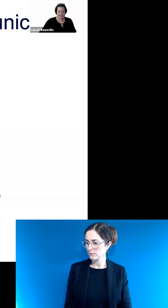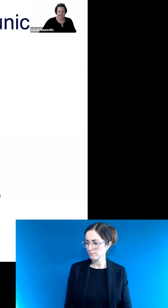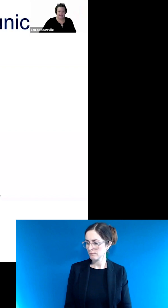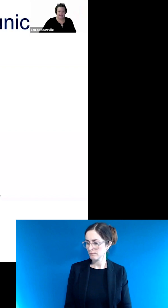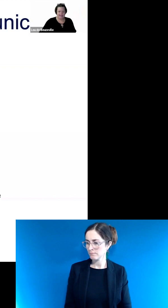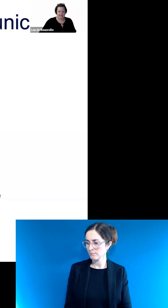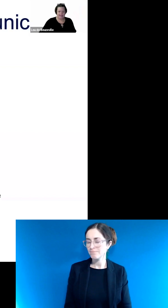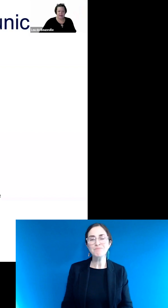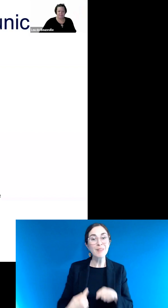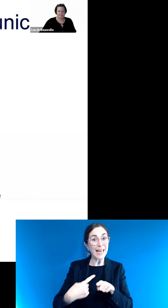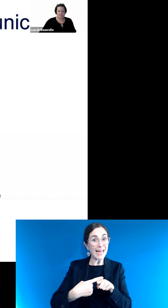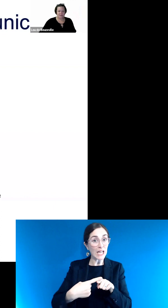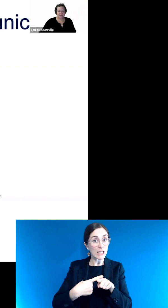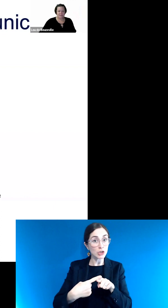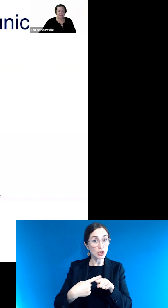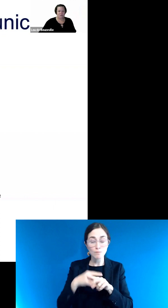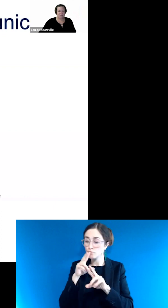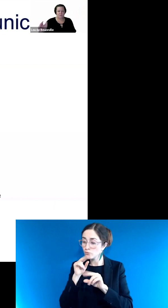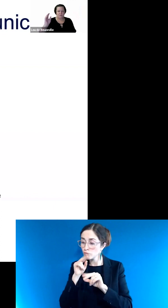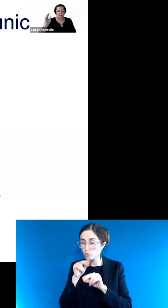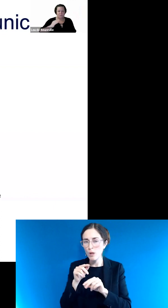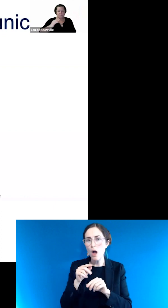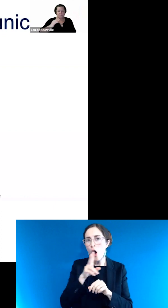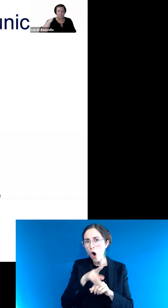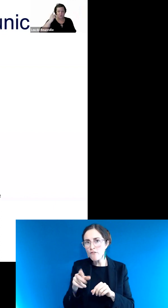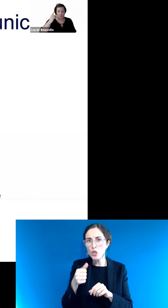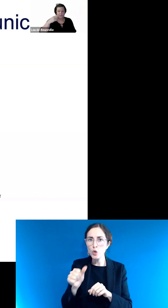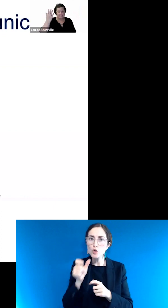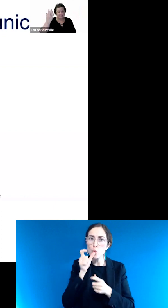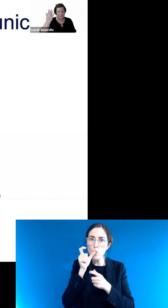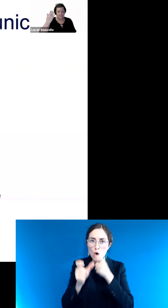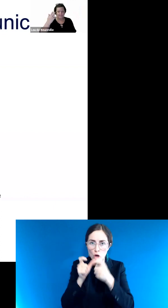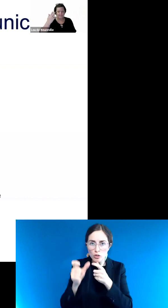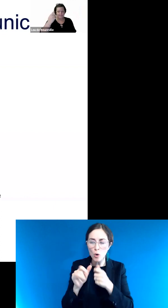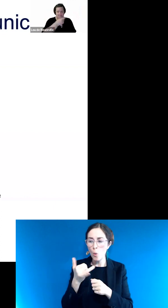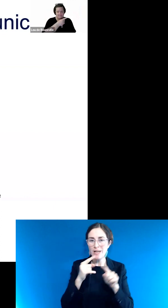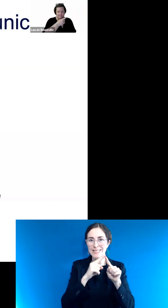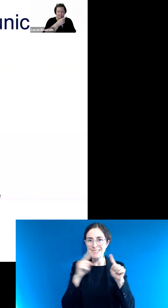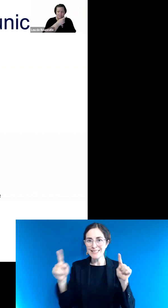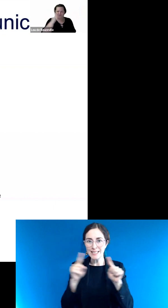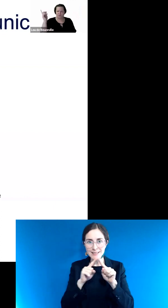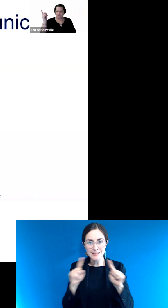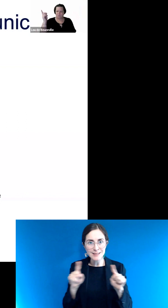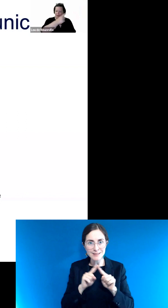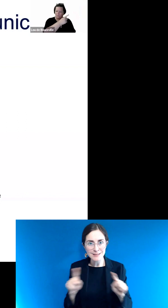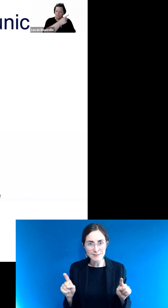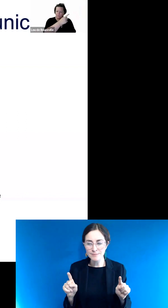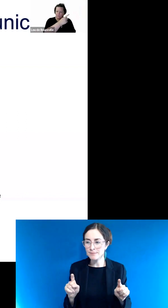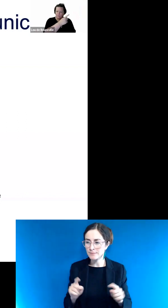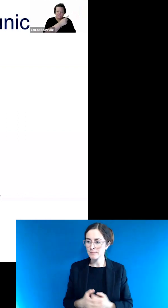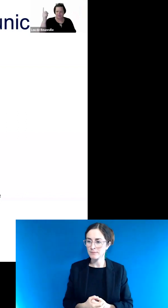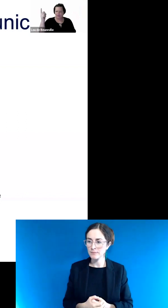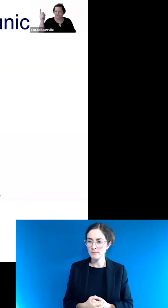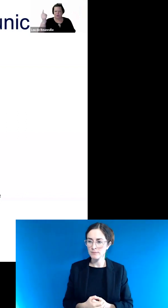In English, English speakers use most often words and sentences. That's right, you've got to point